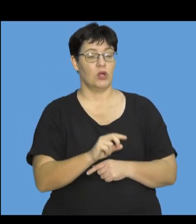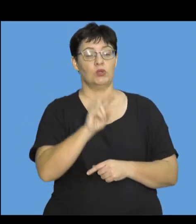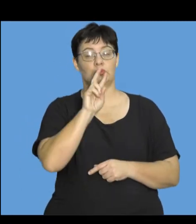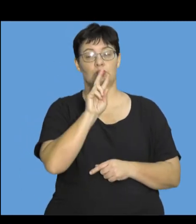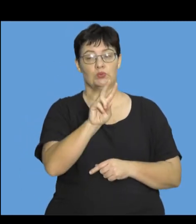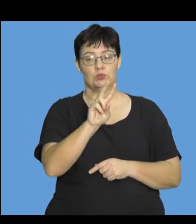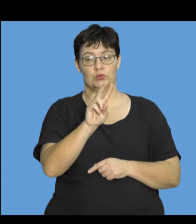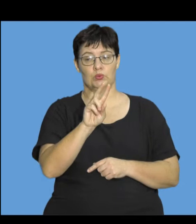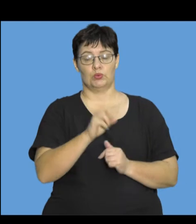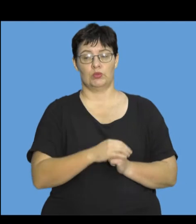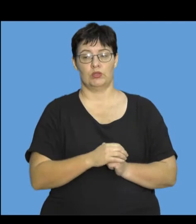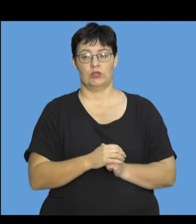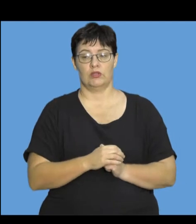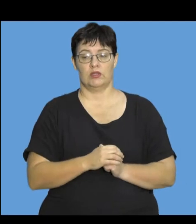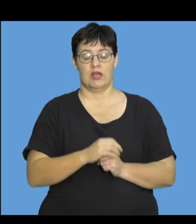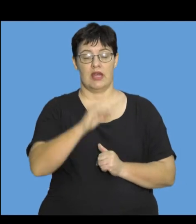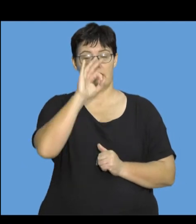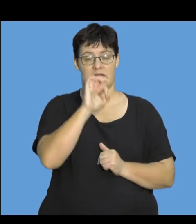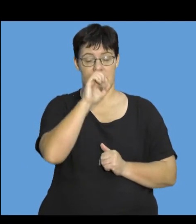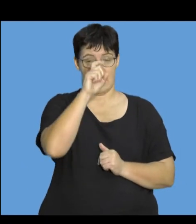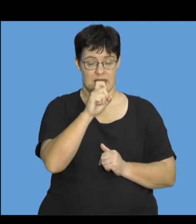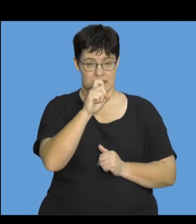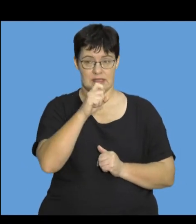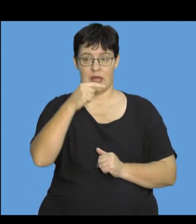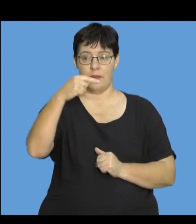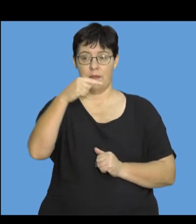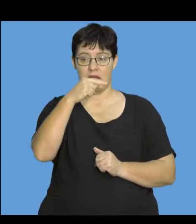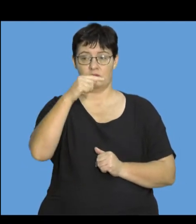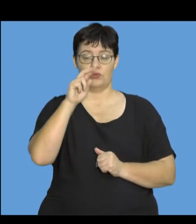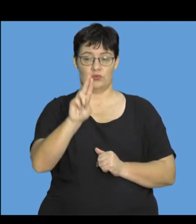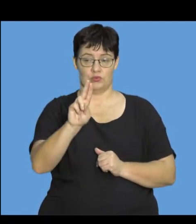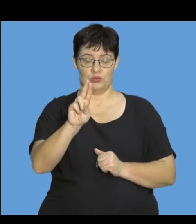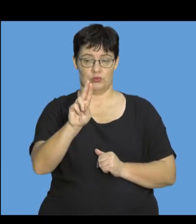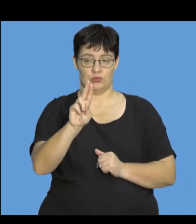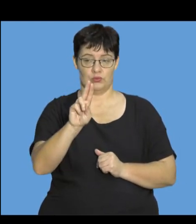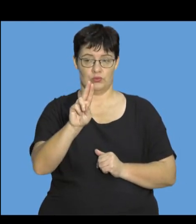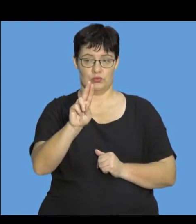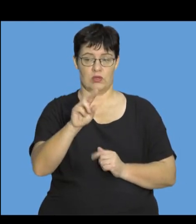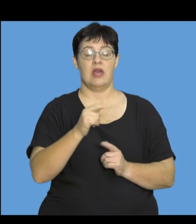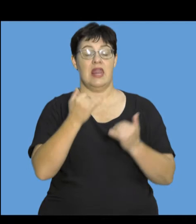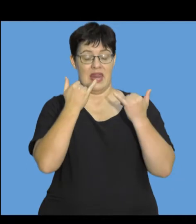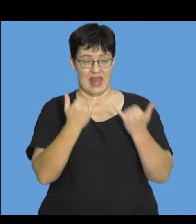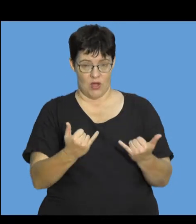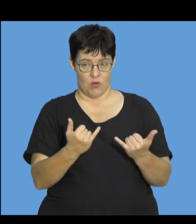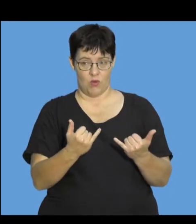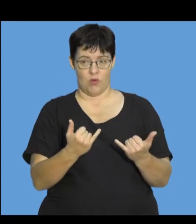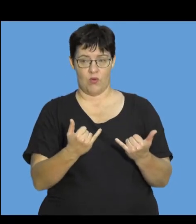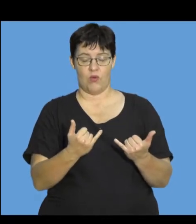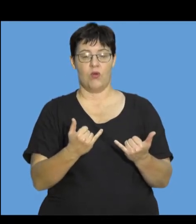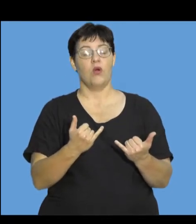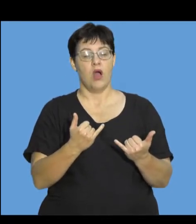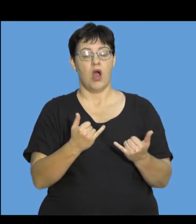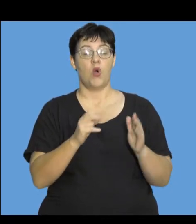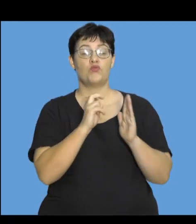the exponent of 3x minus 2. And then I apply the